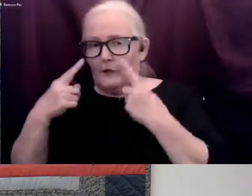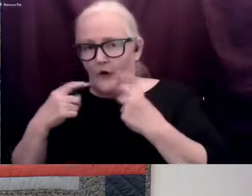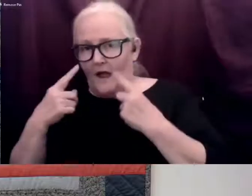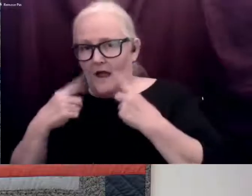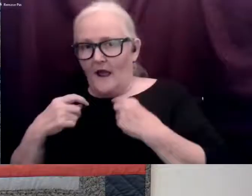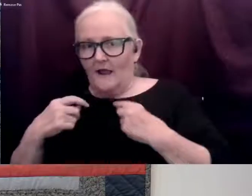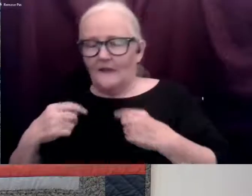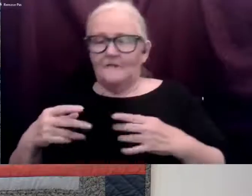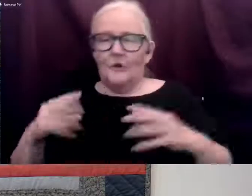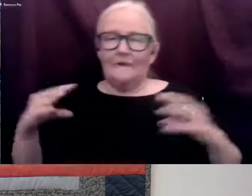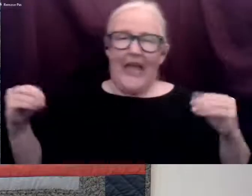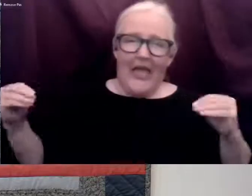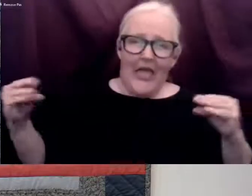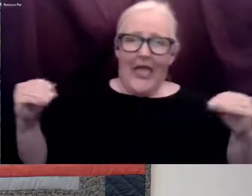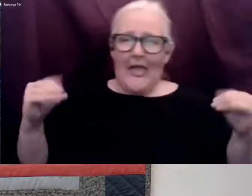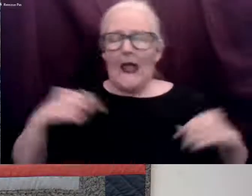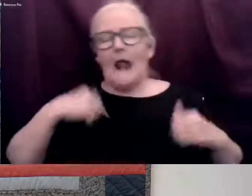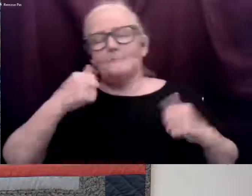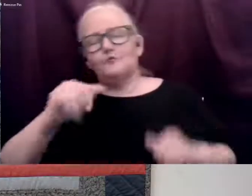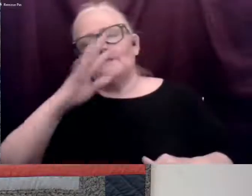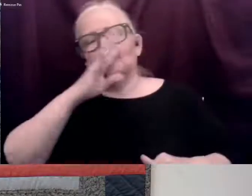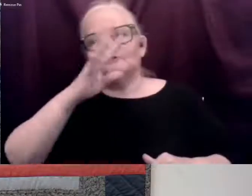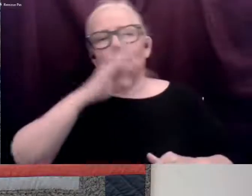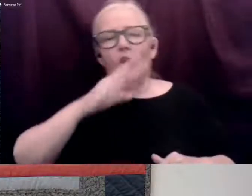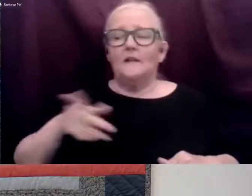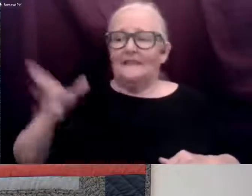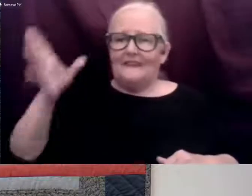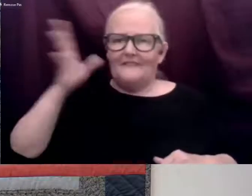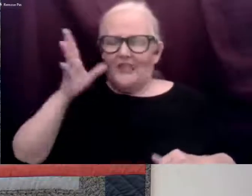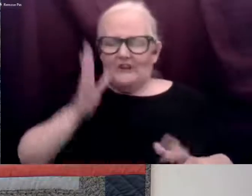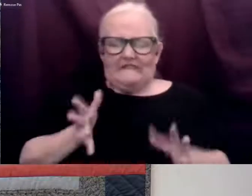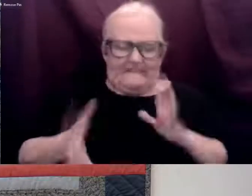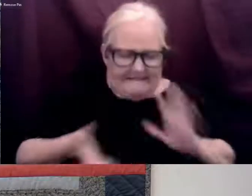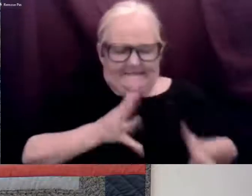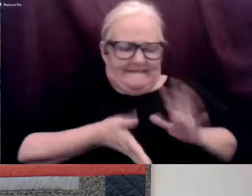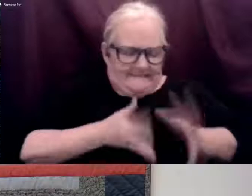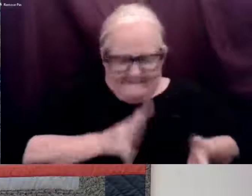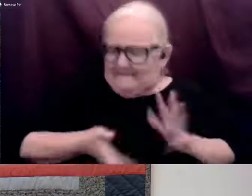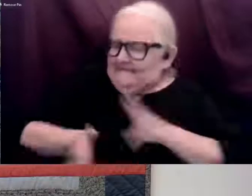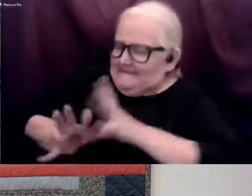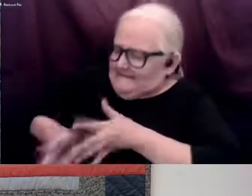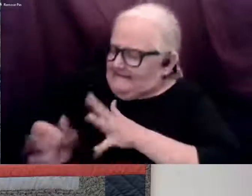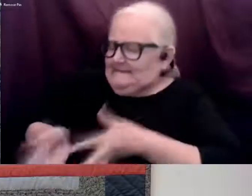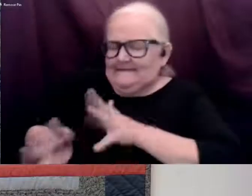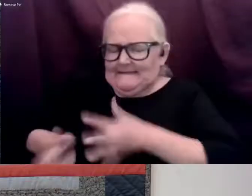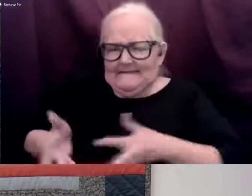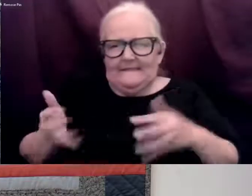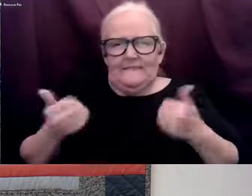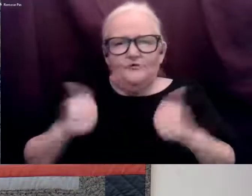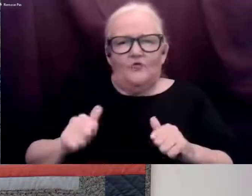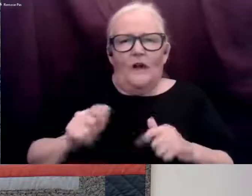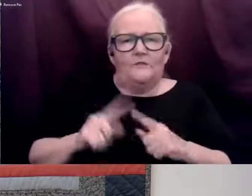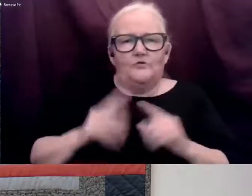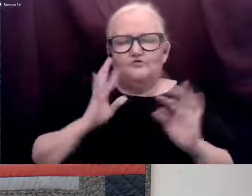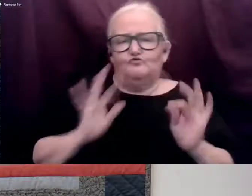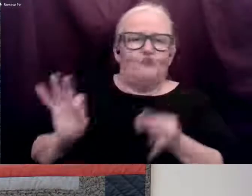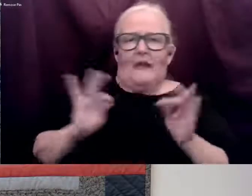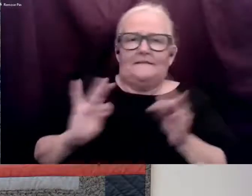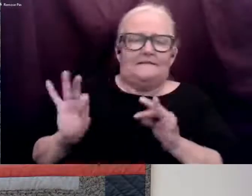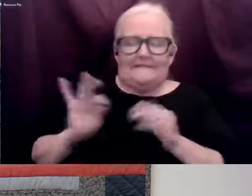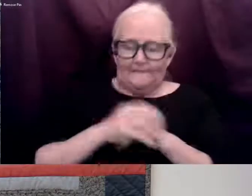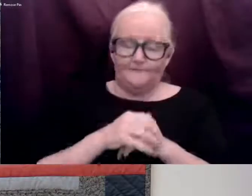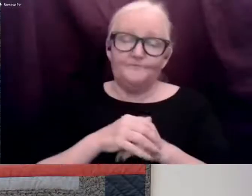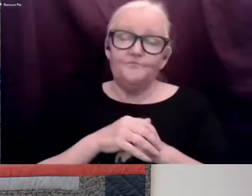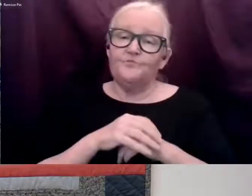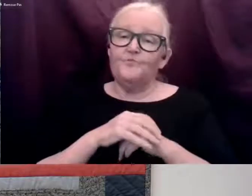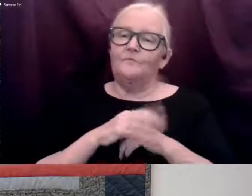fathers hustle them down the aisle and try to distract them in the back. Usually, I love watching the tall,